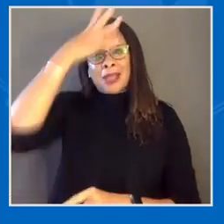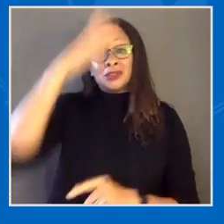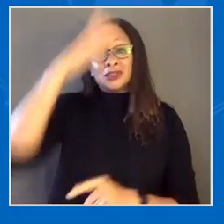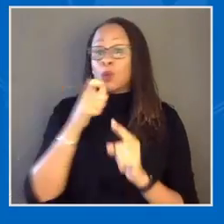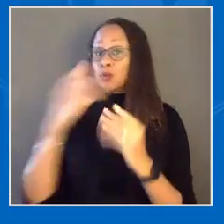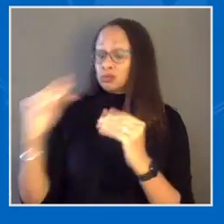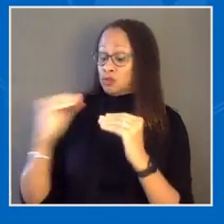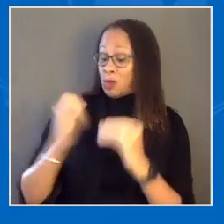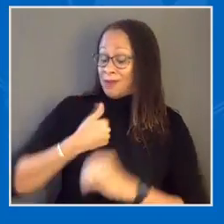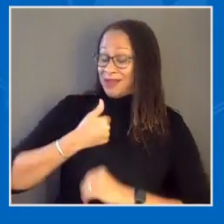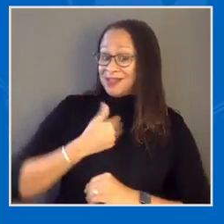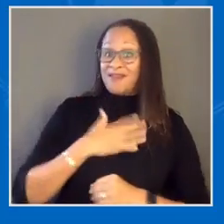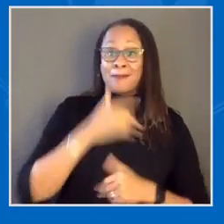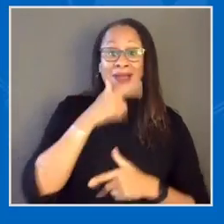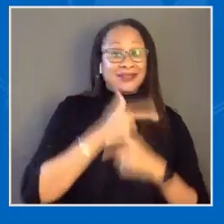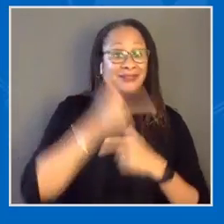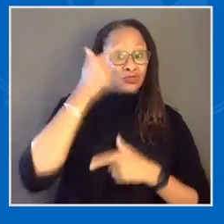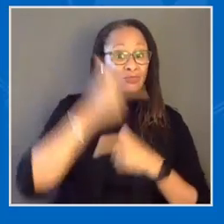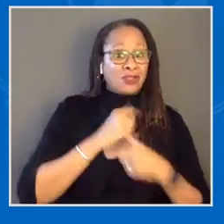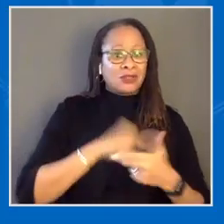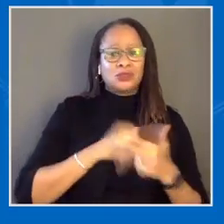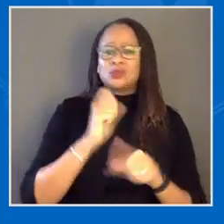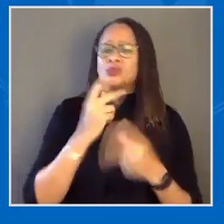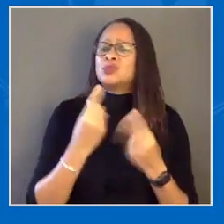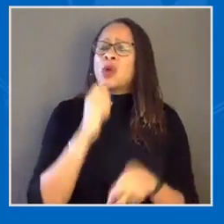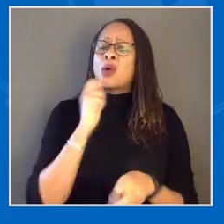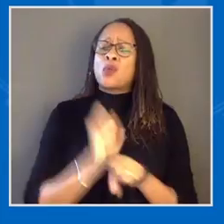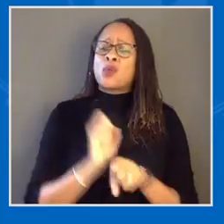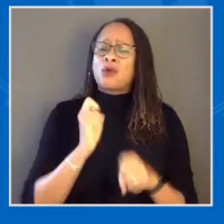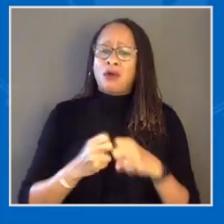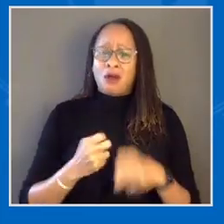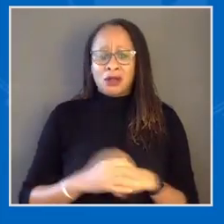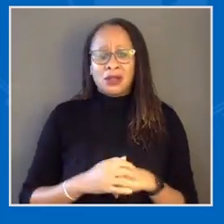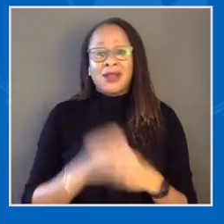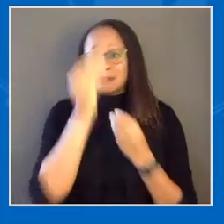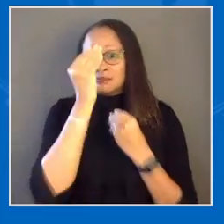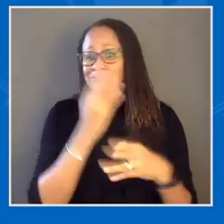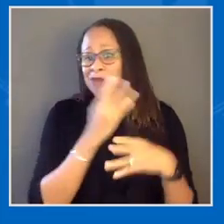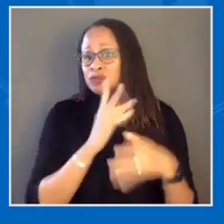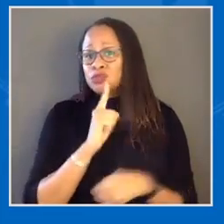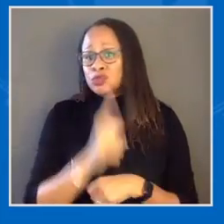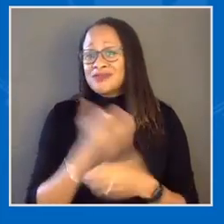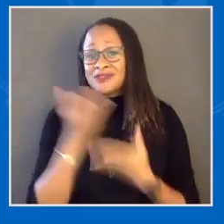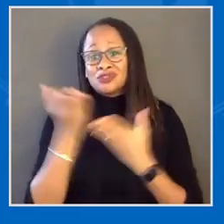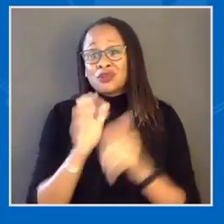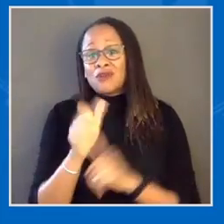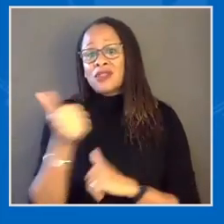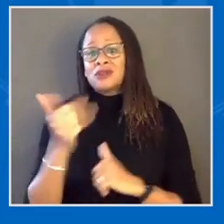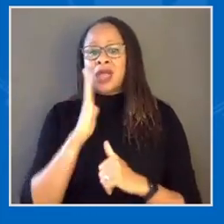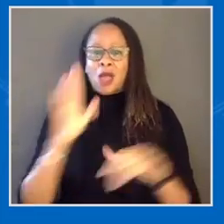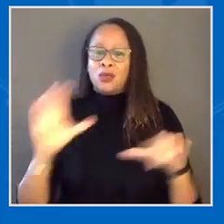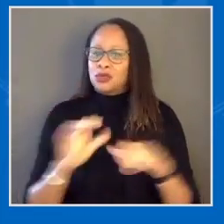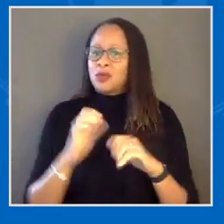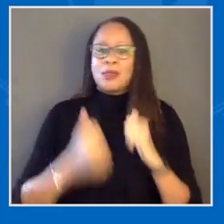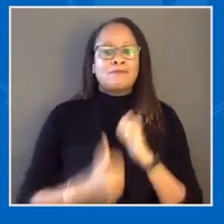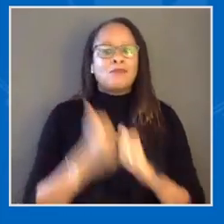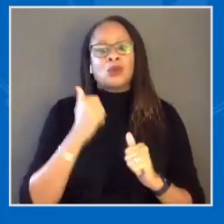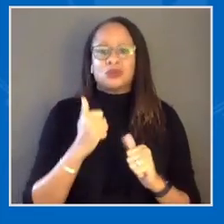sister, and me to work hard, tell the truth, and serve others, that I will do my utmost to make you